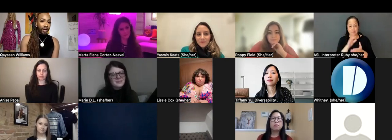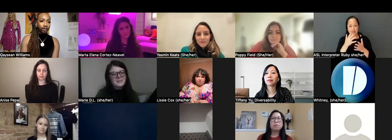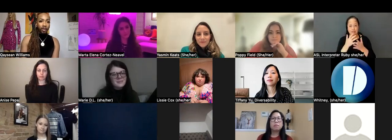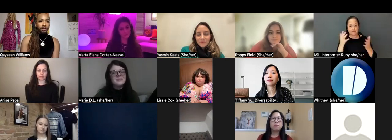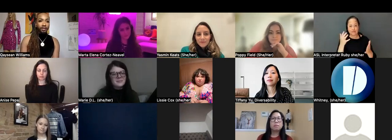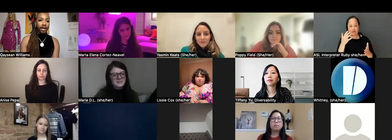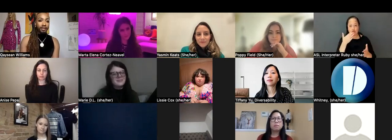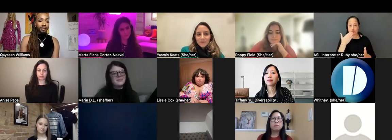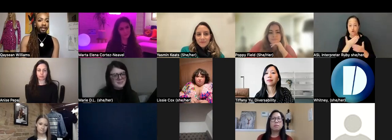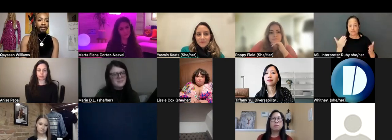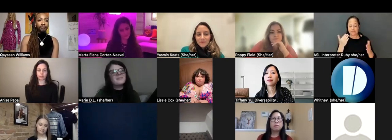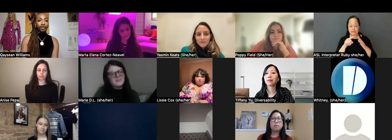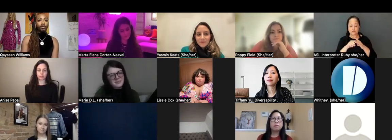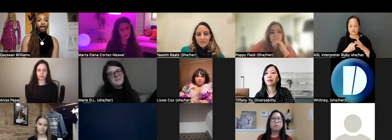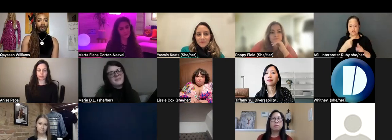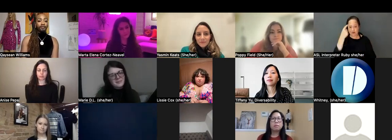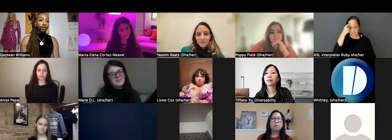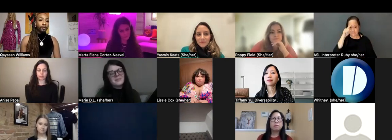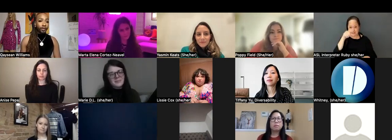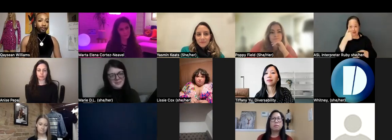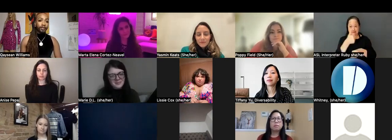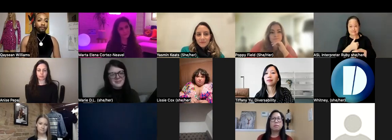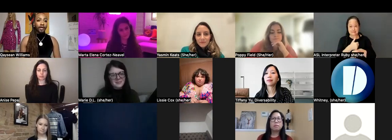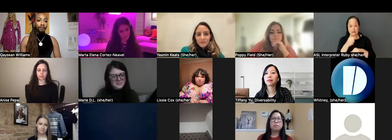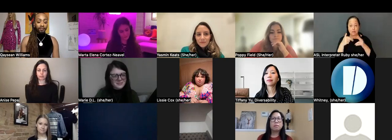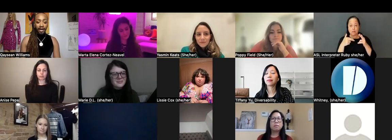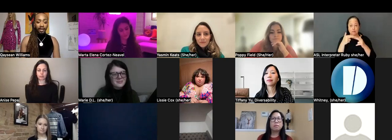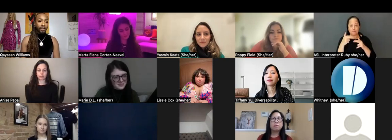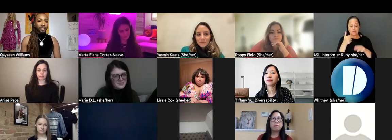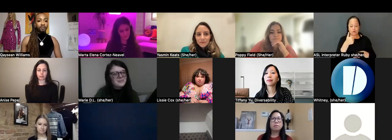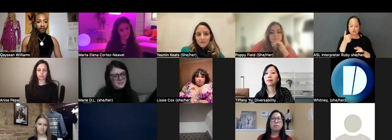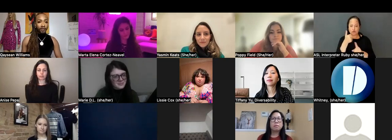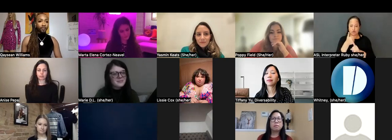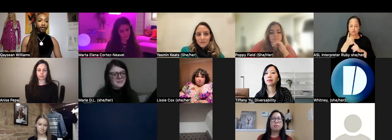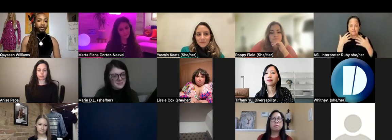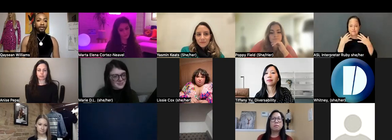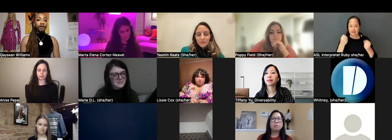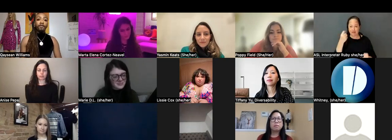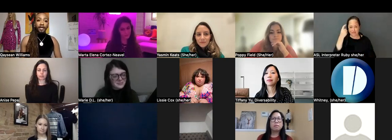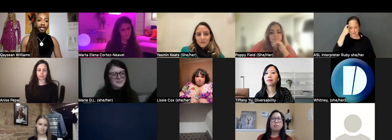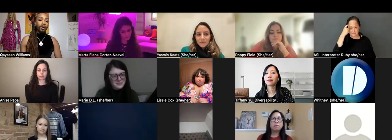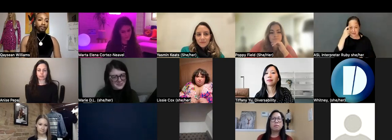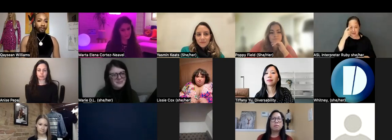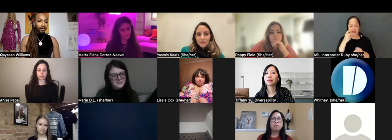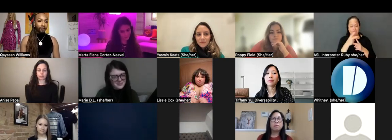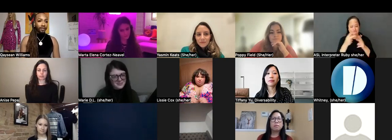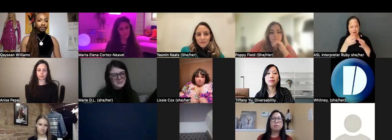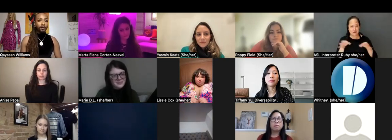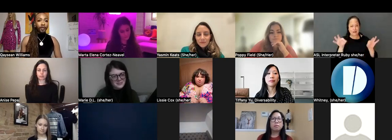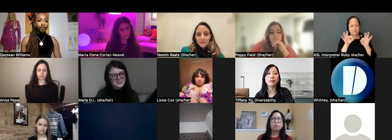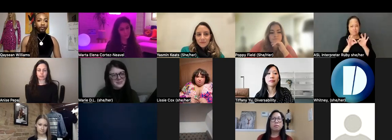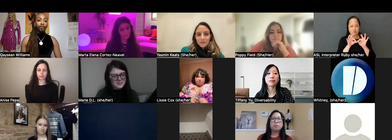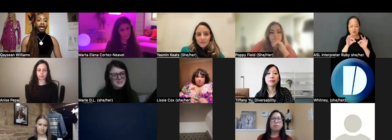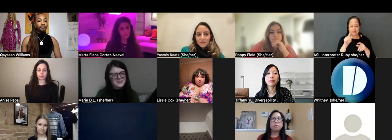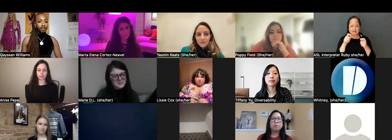think about starts in the mindset, and when you can build yourself a healthy mind, which I think is very important for anyone, but specifically